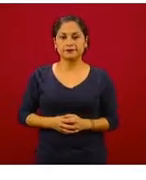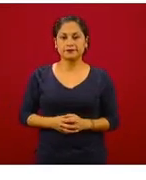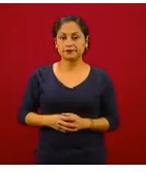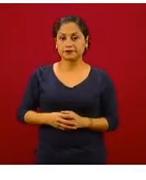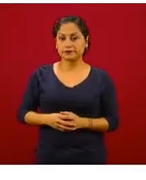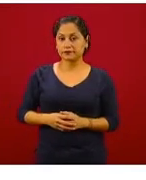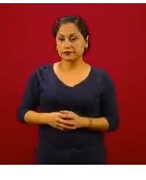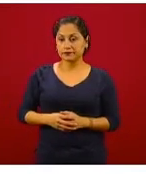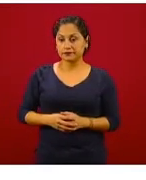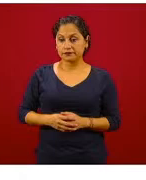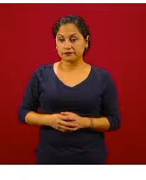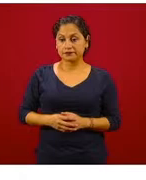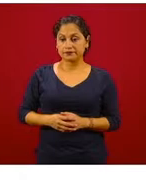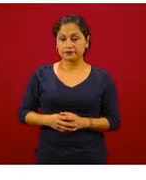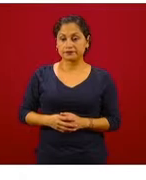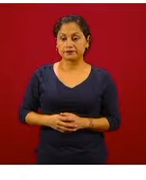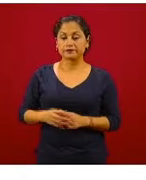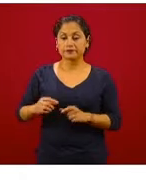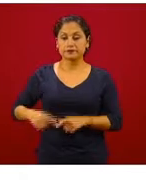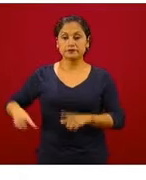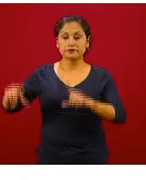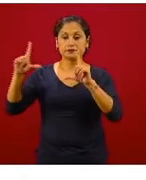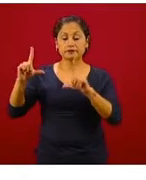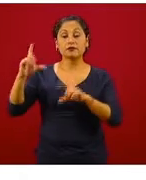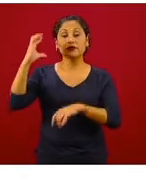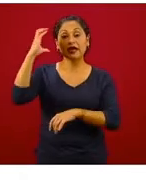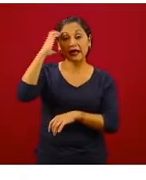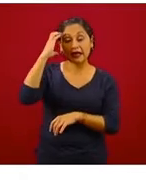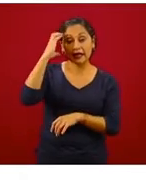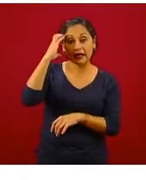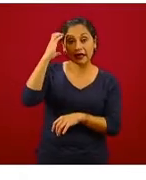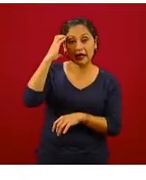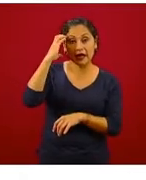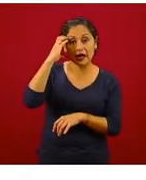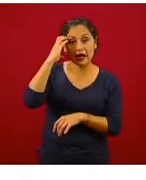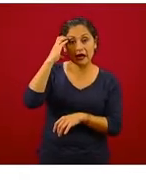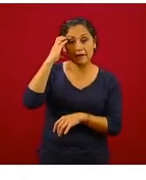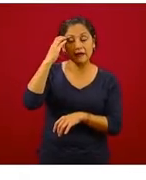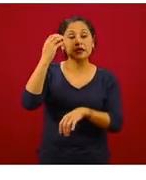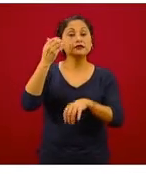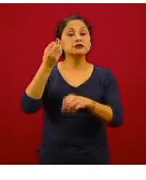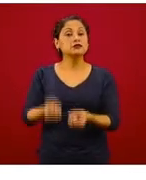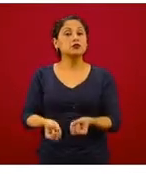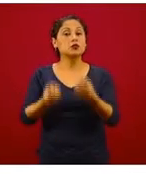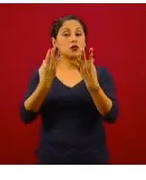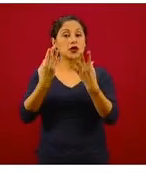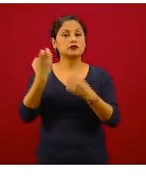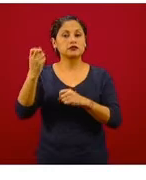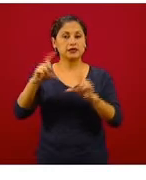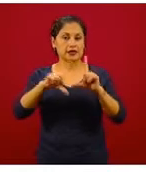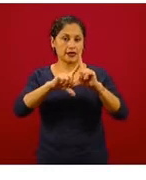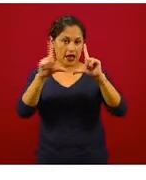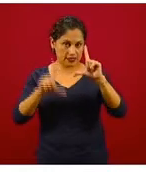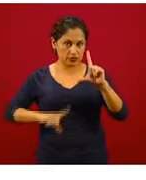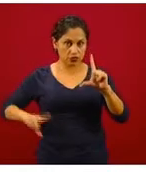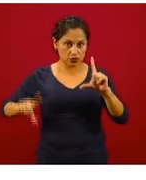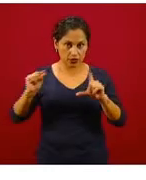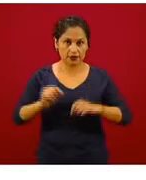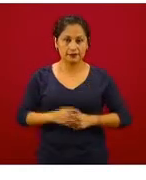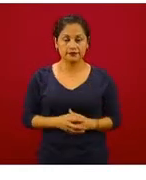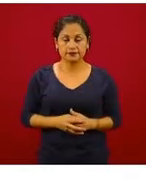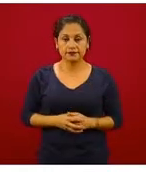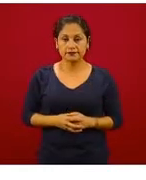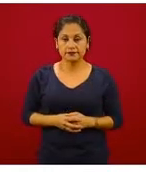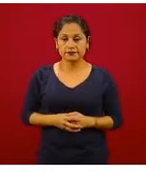increase the number of hospitals that we had. Now we're going to take a look at the number of beds, which is also very important to understand. And just to let you know,